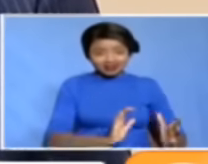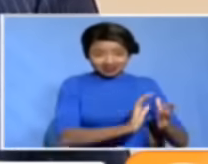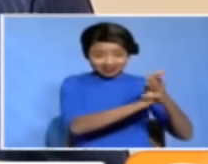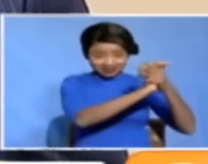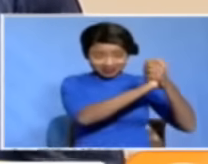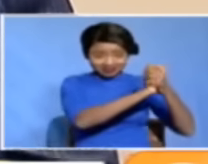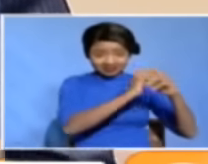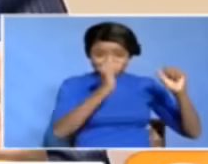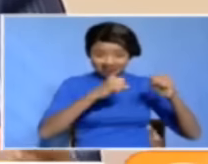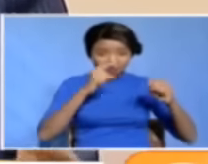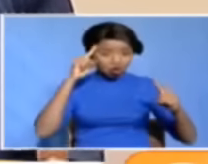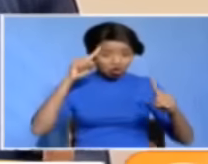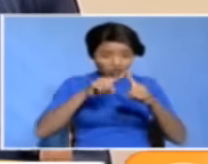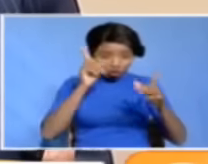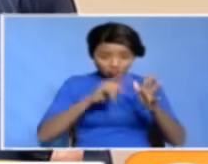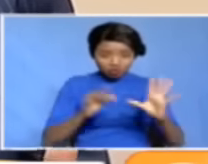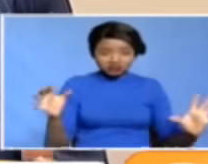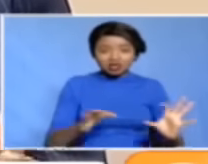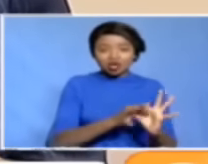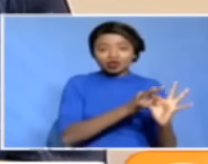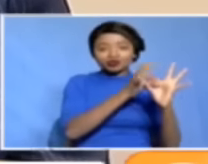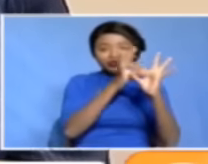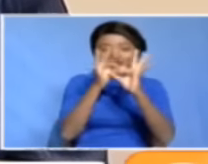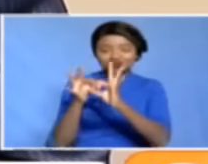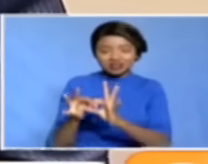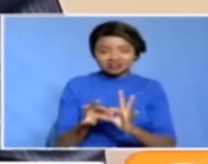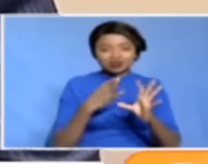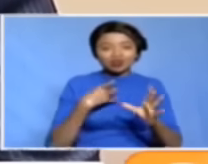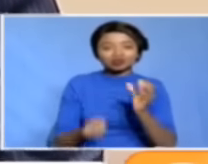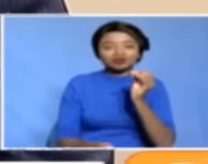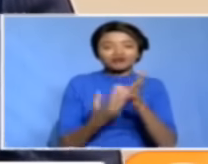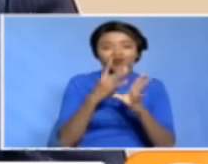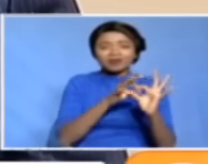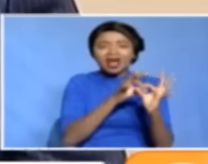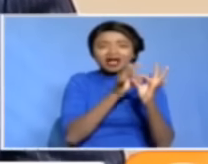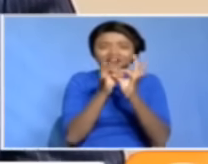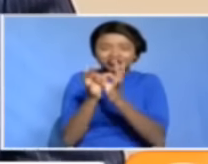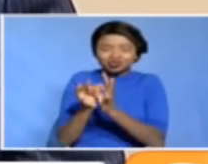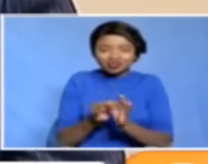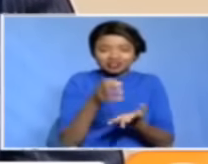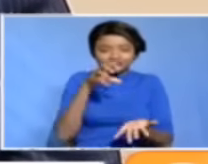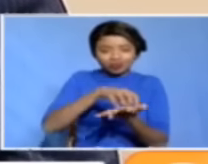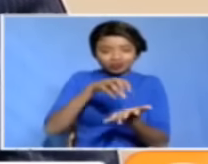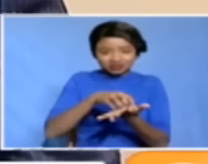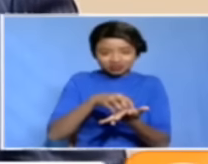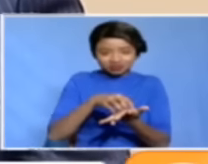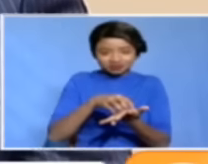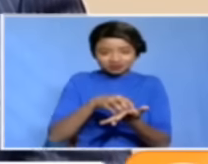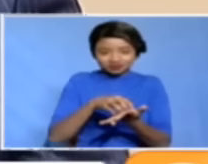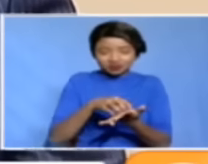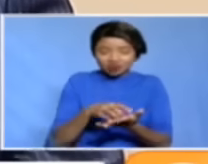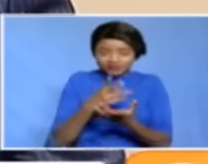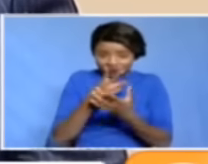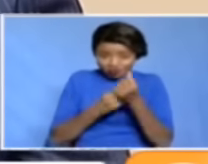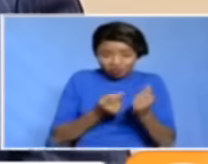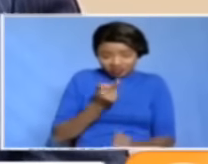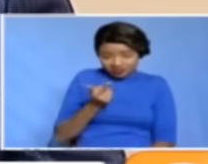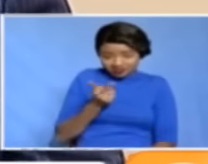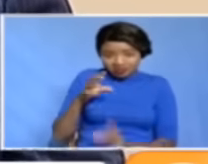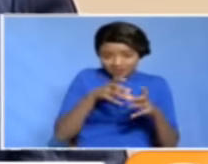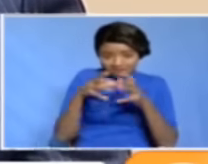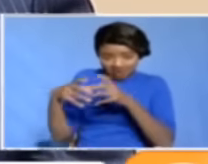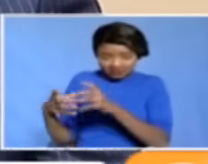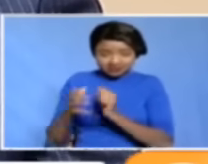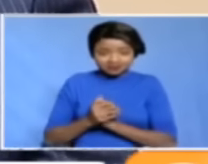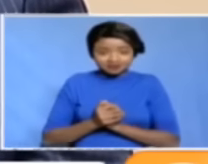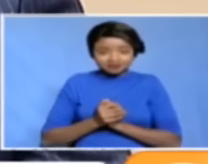unity of the country, mm-hmm. was to form a joint position, both the opposition and government, in the